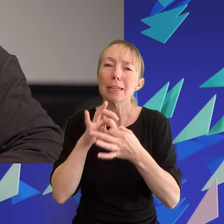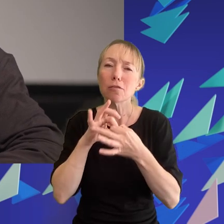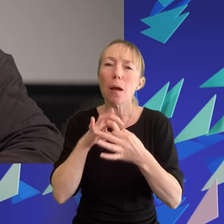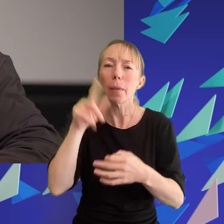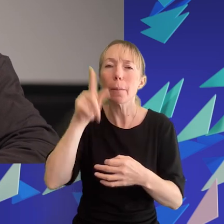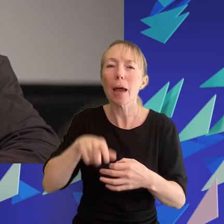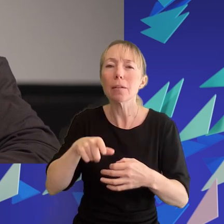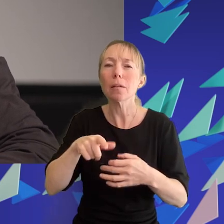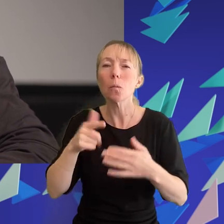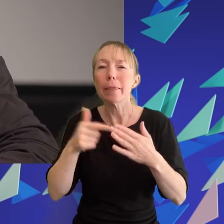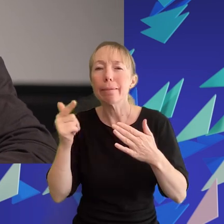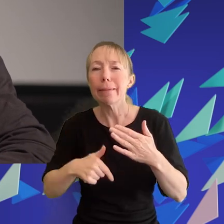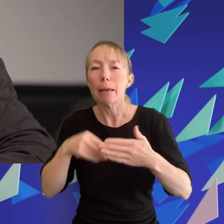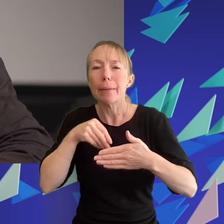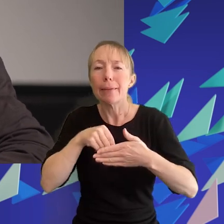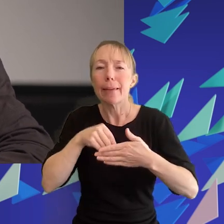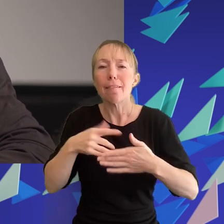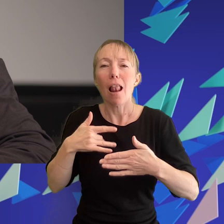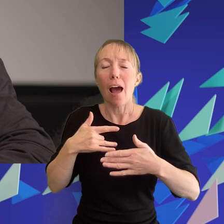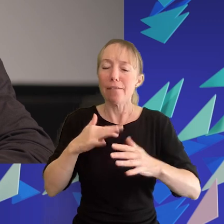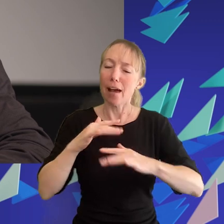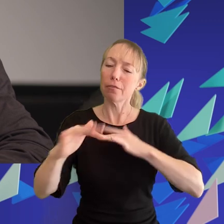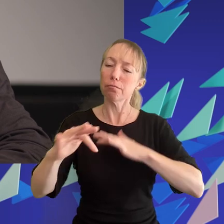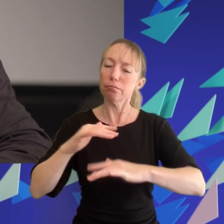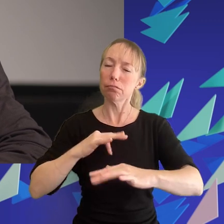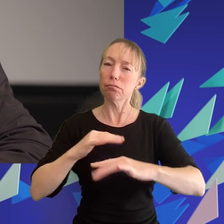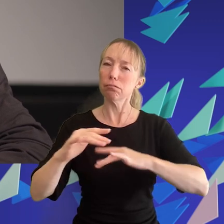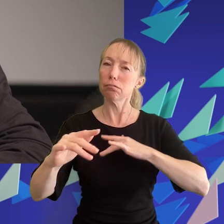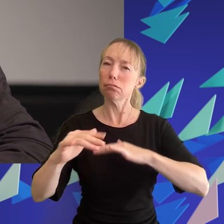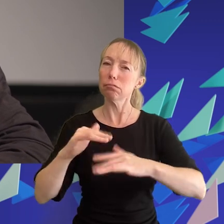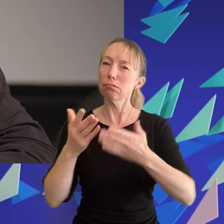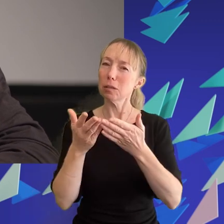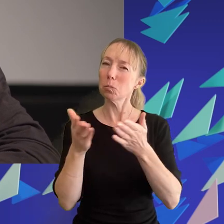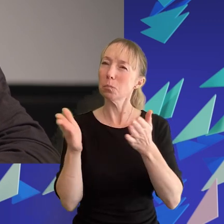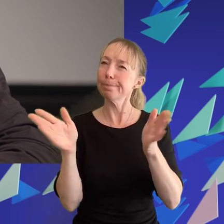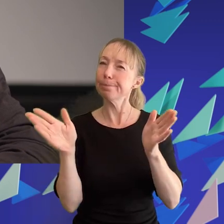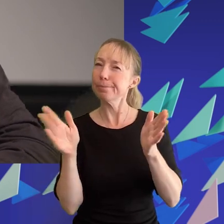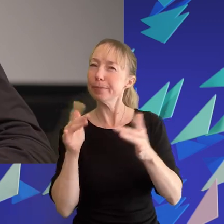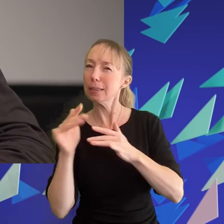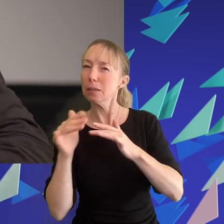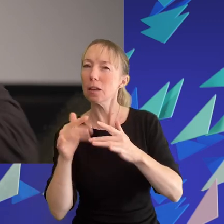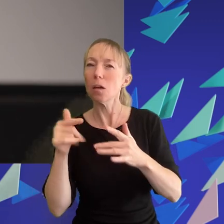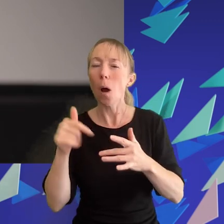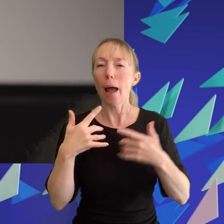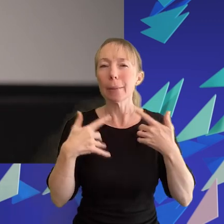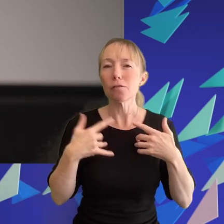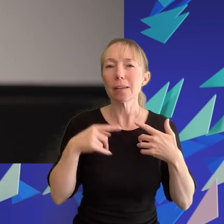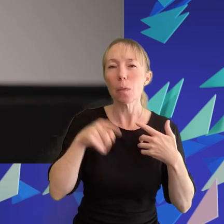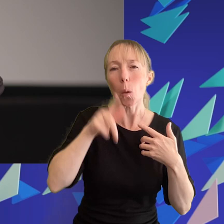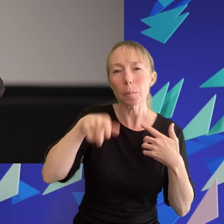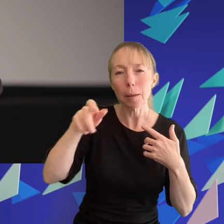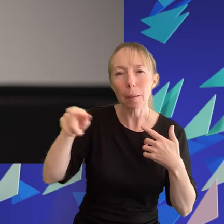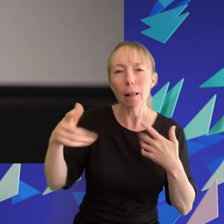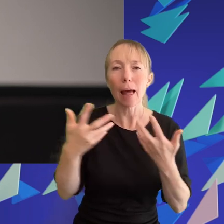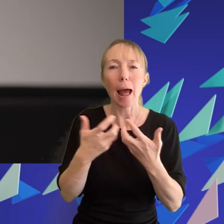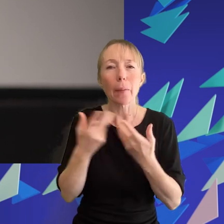that has an interior life, there's a frequency that is exposed in that person, I think, you know. So I'm interested in those persons and